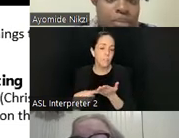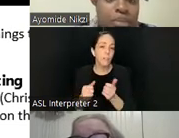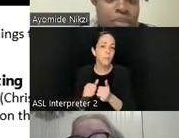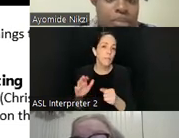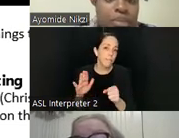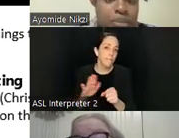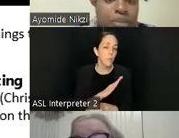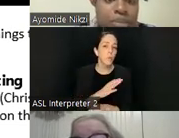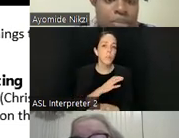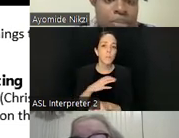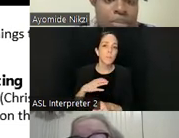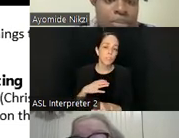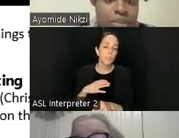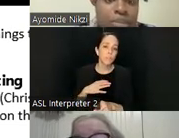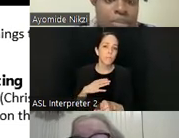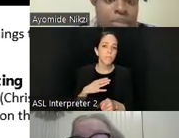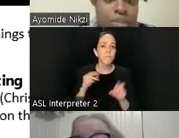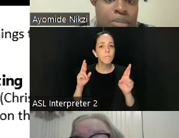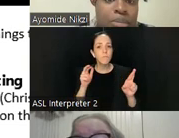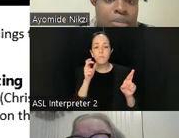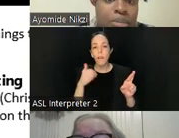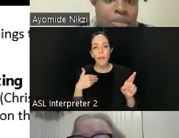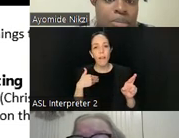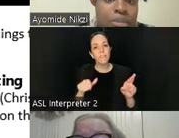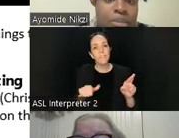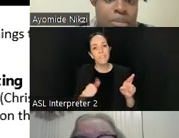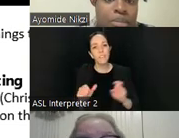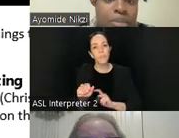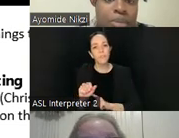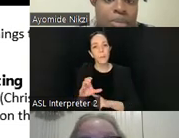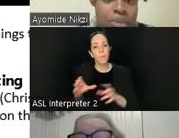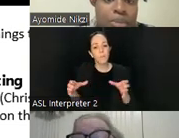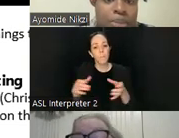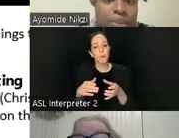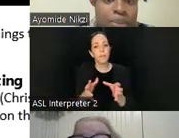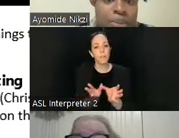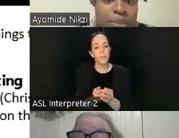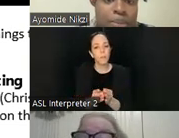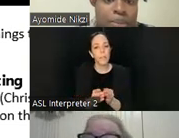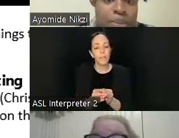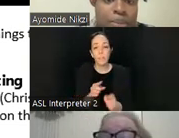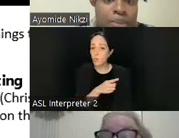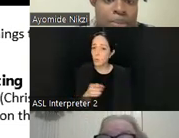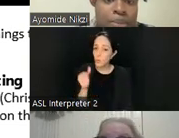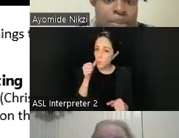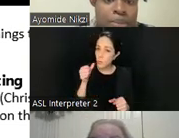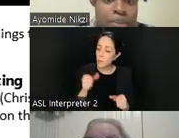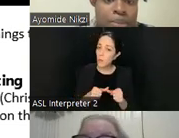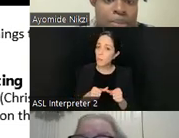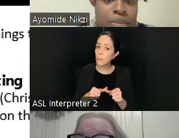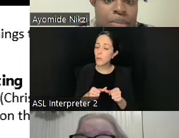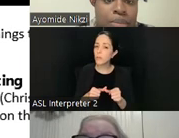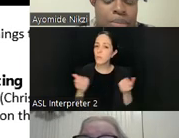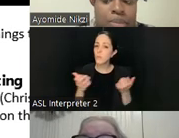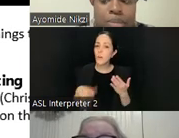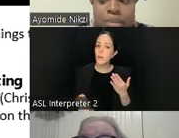that and kind of, I don't know what. I don't know if anybody remembers what additional legal